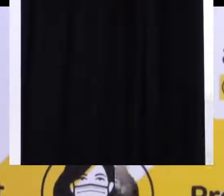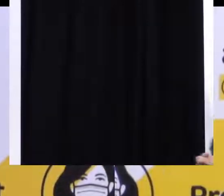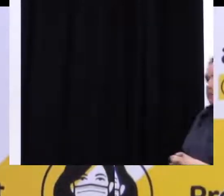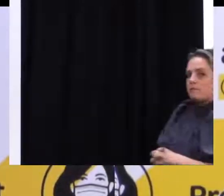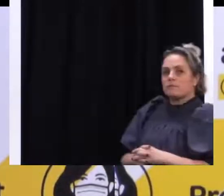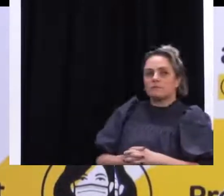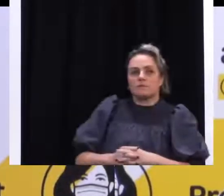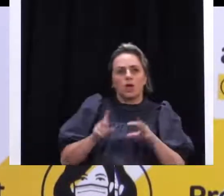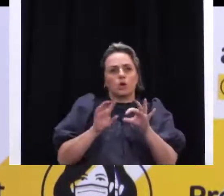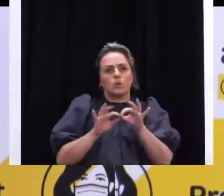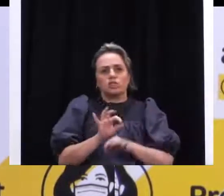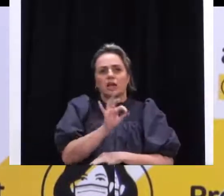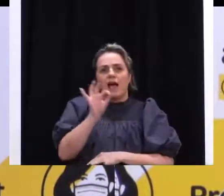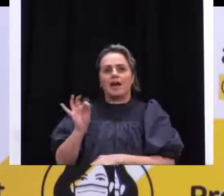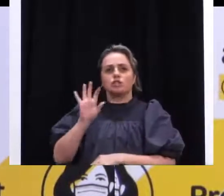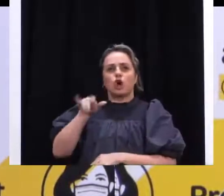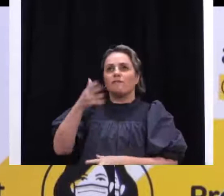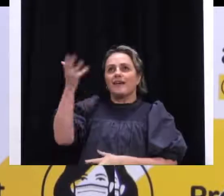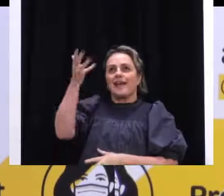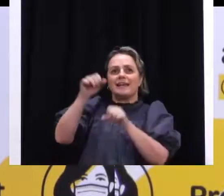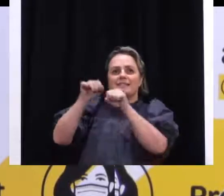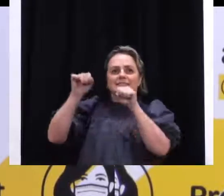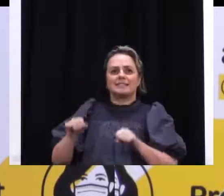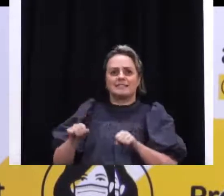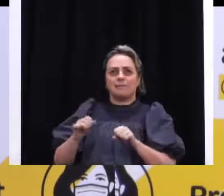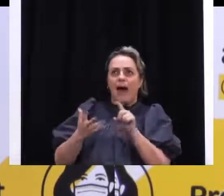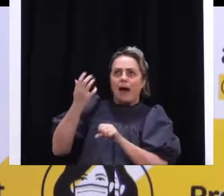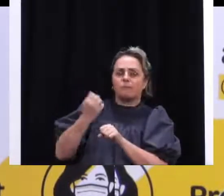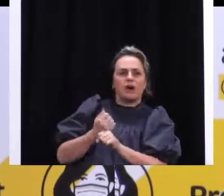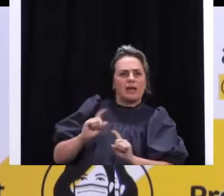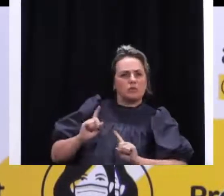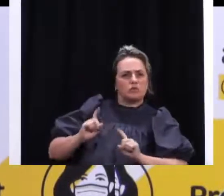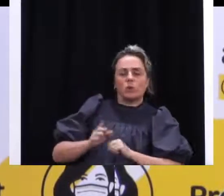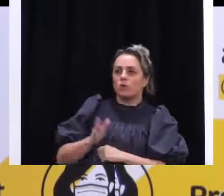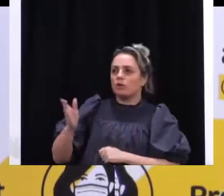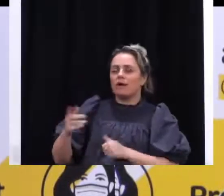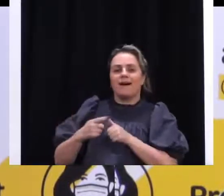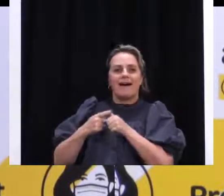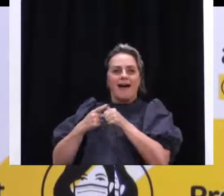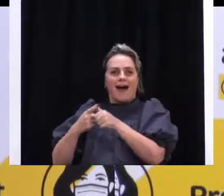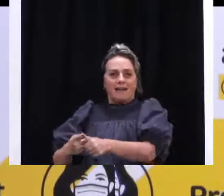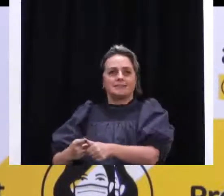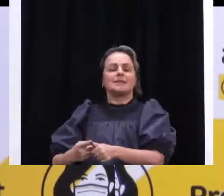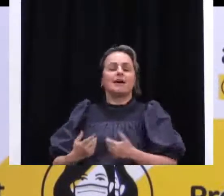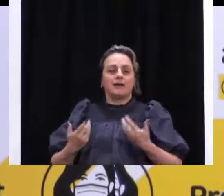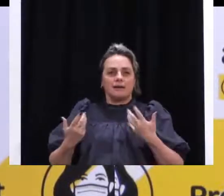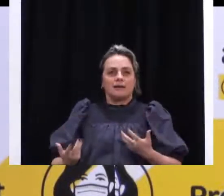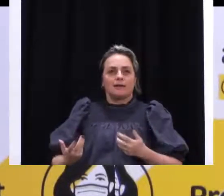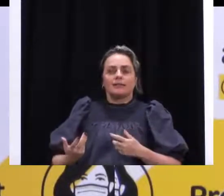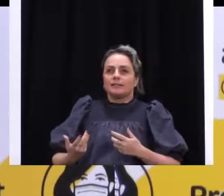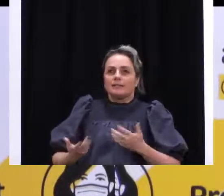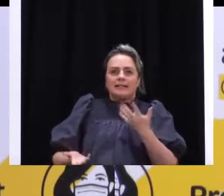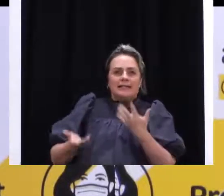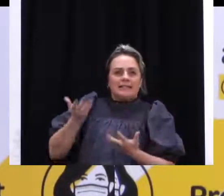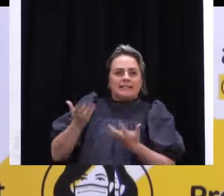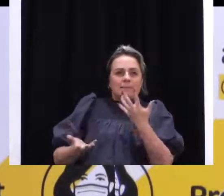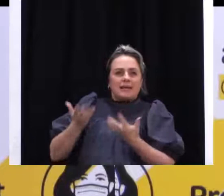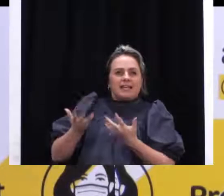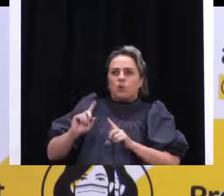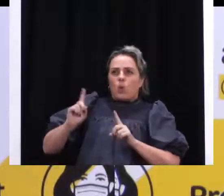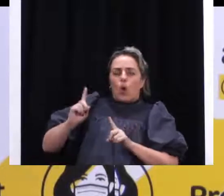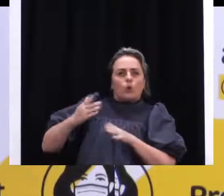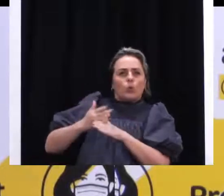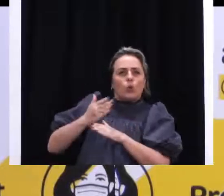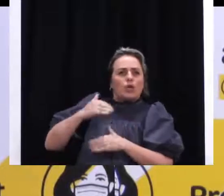that we're happening right across MIQ? So they're at various stages right the way through the network, depending on the complexity of the work that